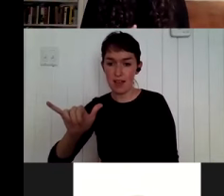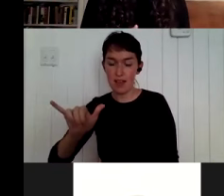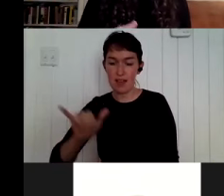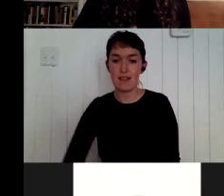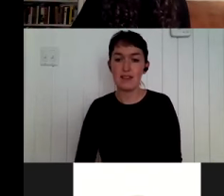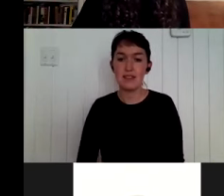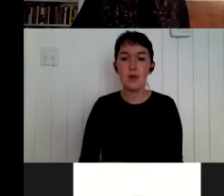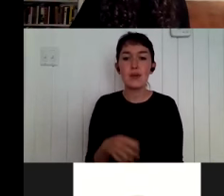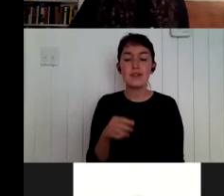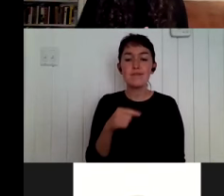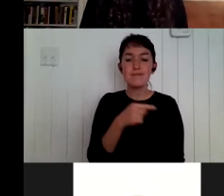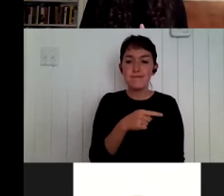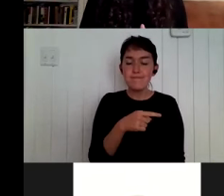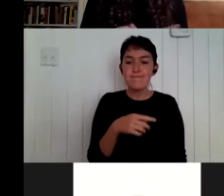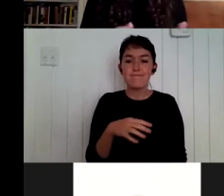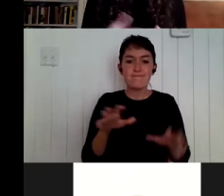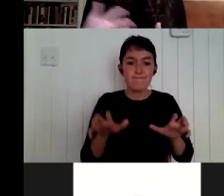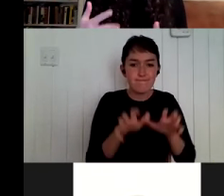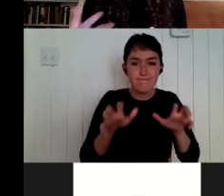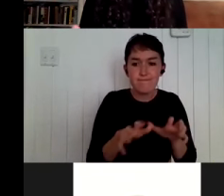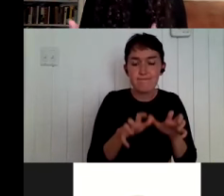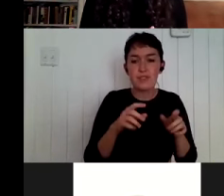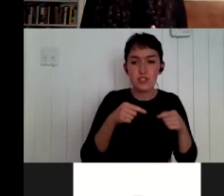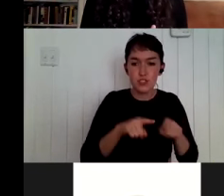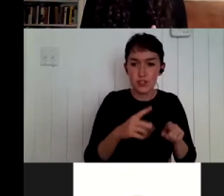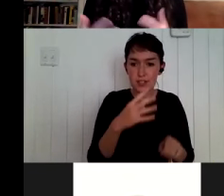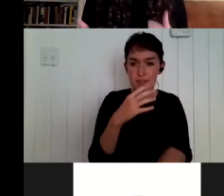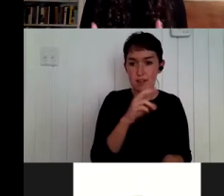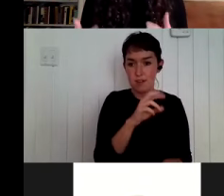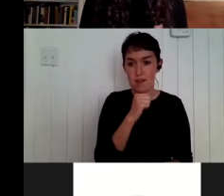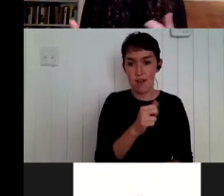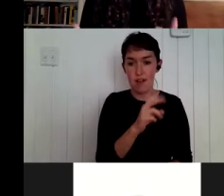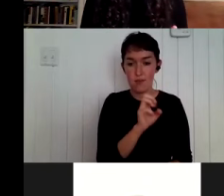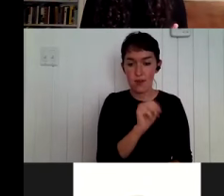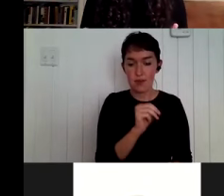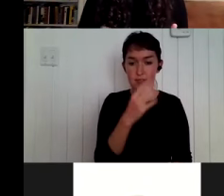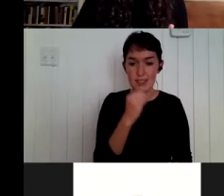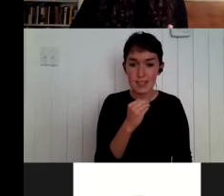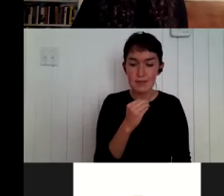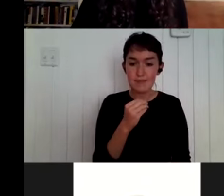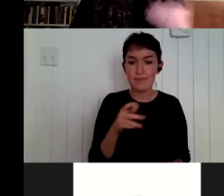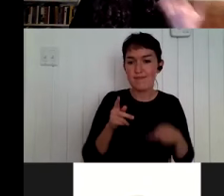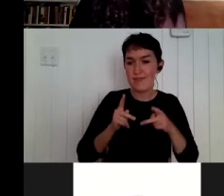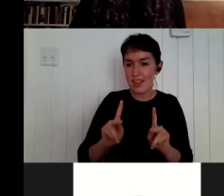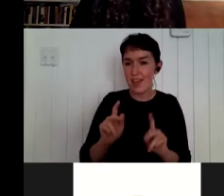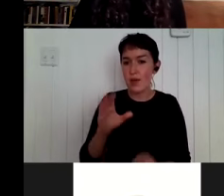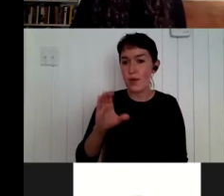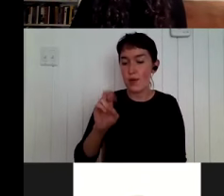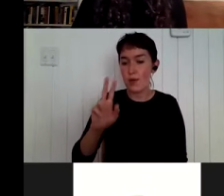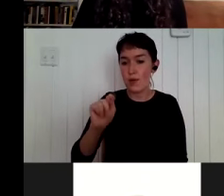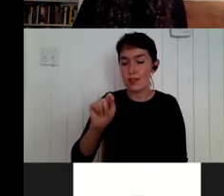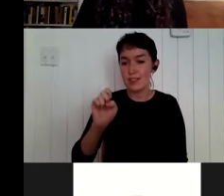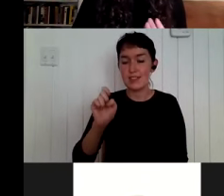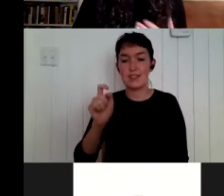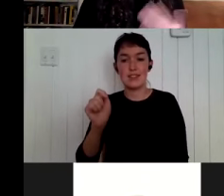stage allows the cortex to build up a representation of that memory too. The reason this is